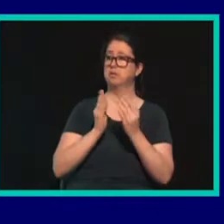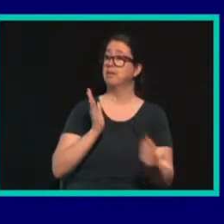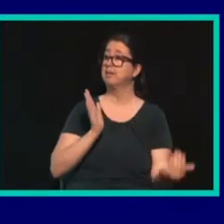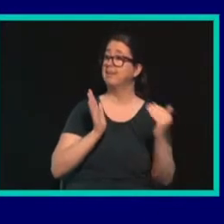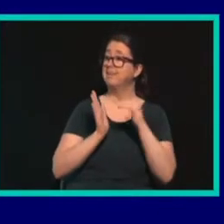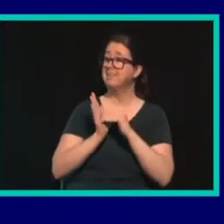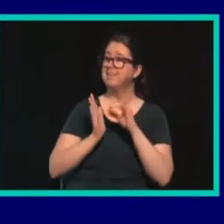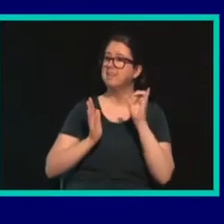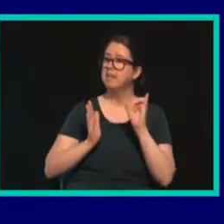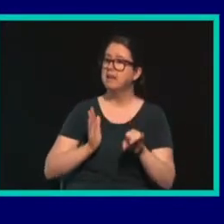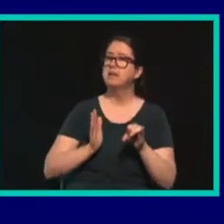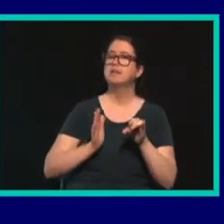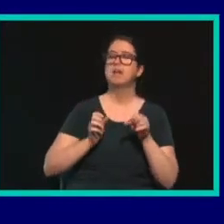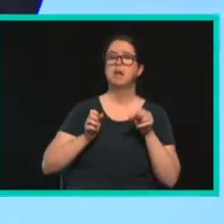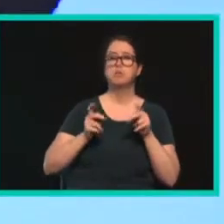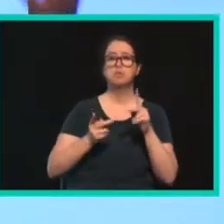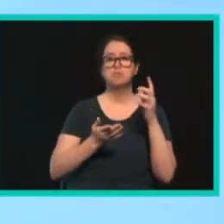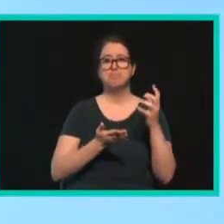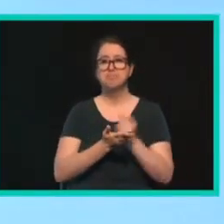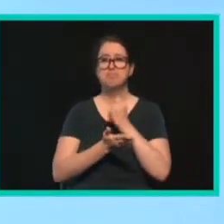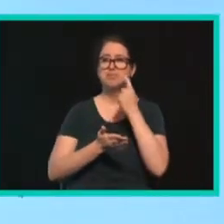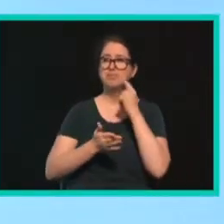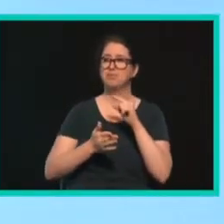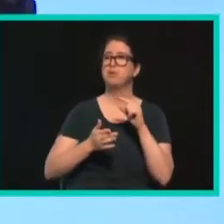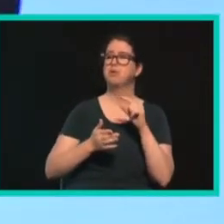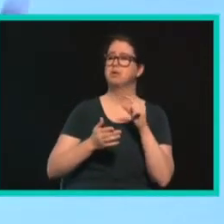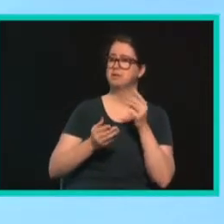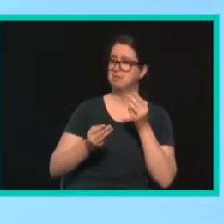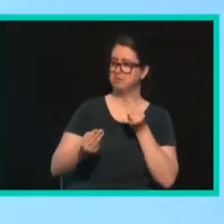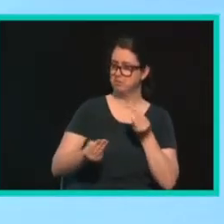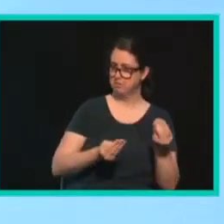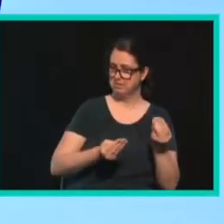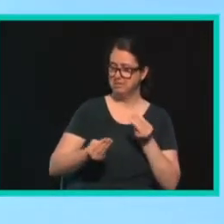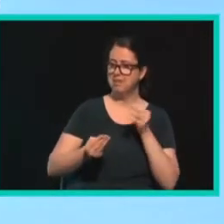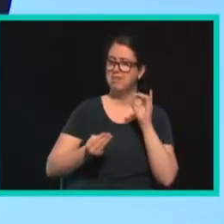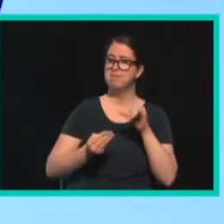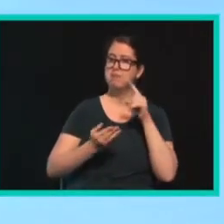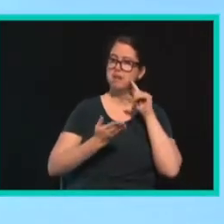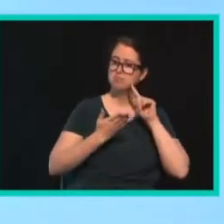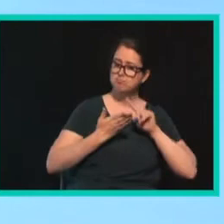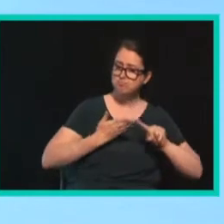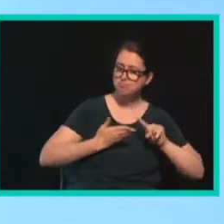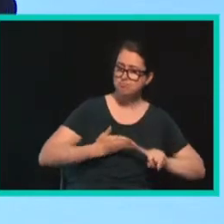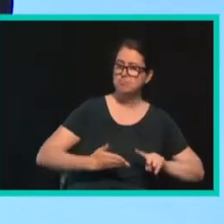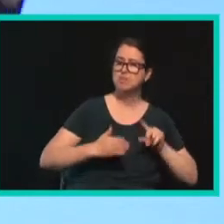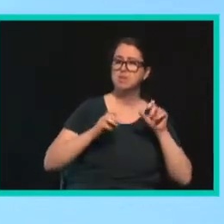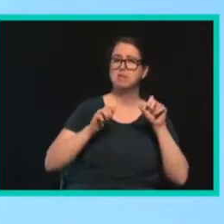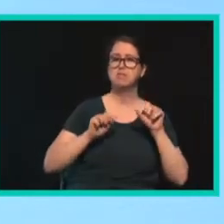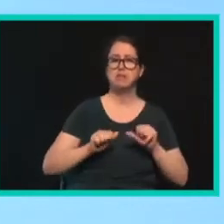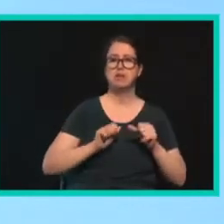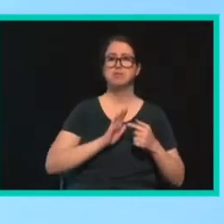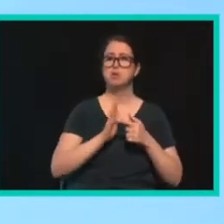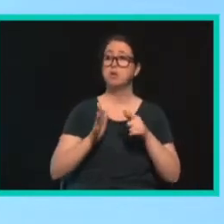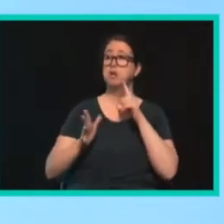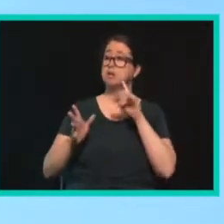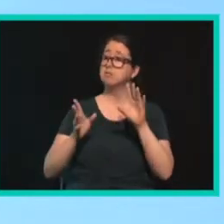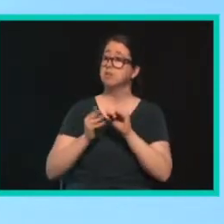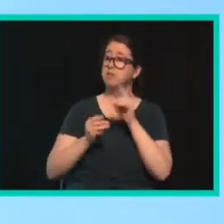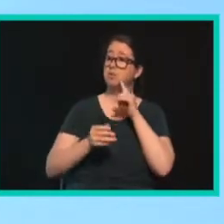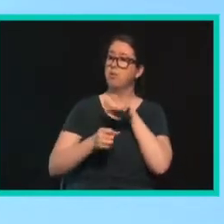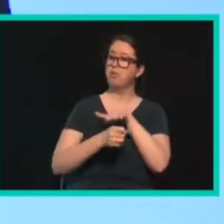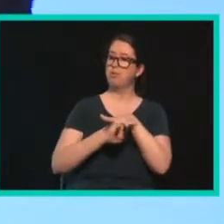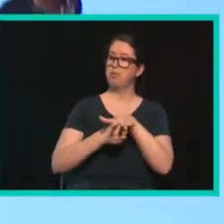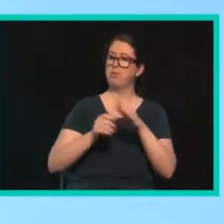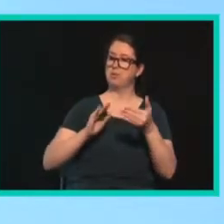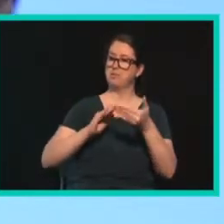these are opportunities for ministry. This research of optimism can be new seminars we can offer to a local